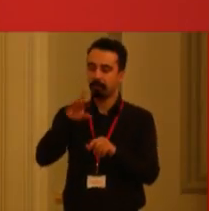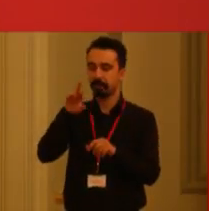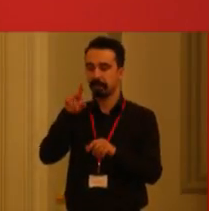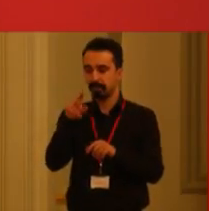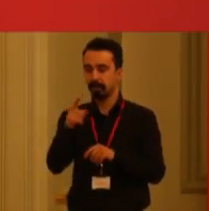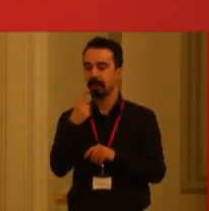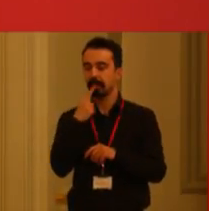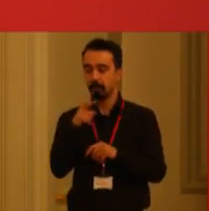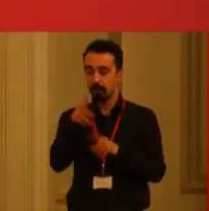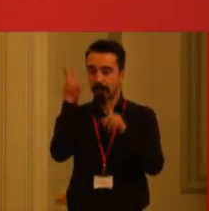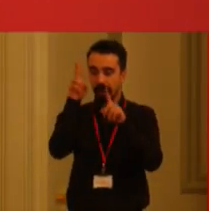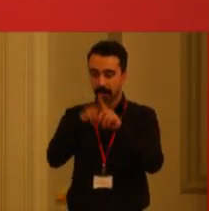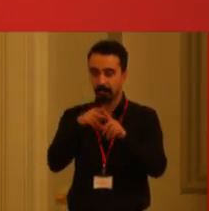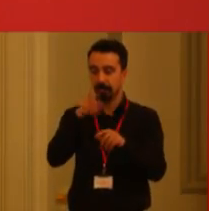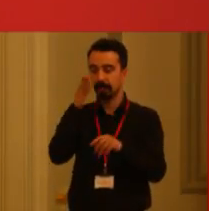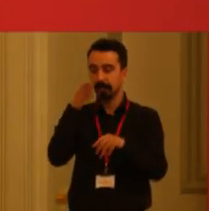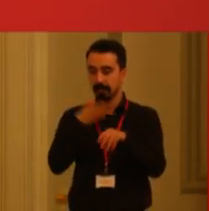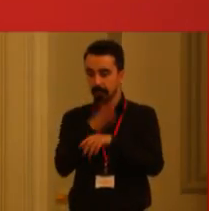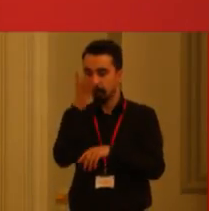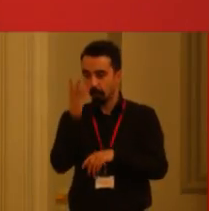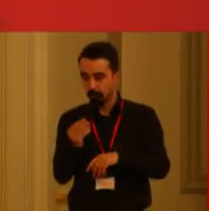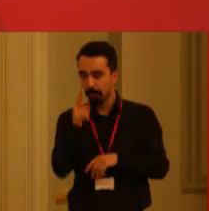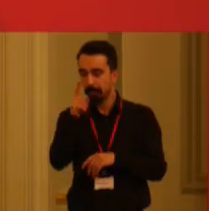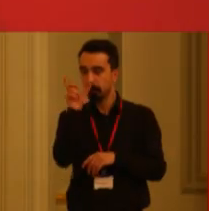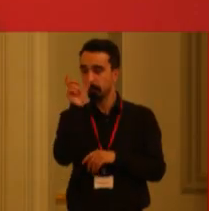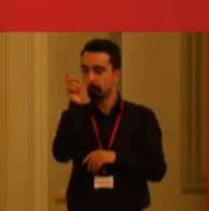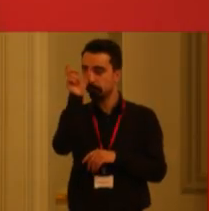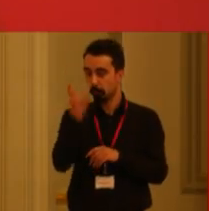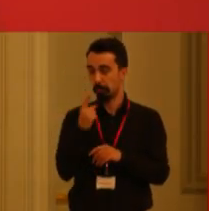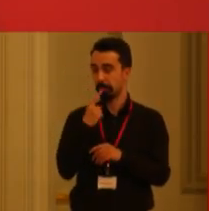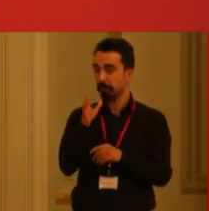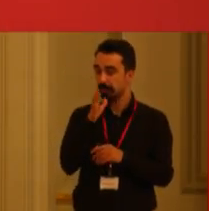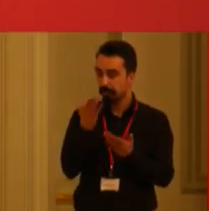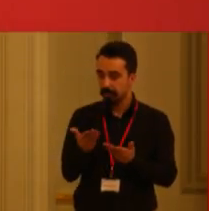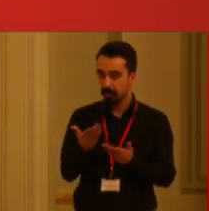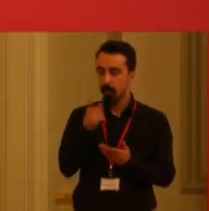is it indeed participation, but is it just pretension, or